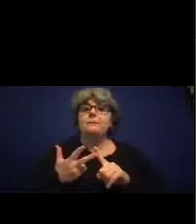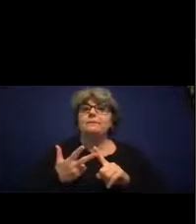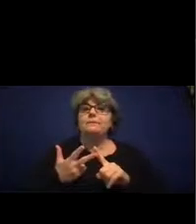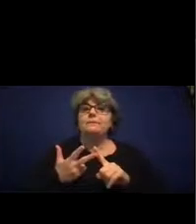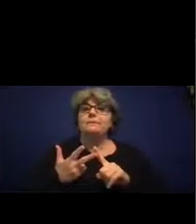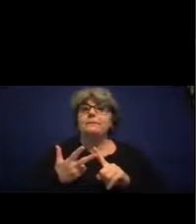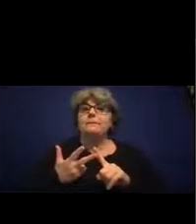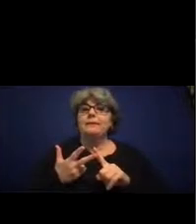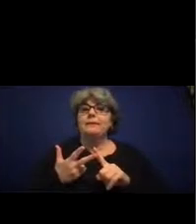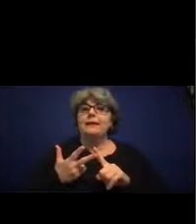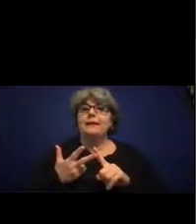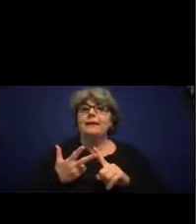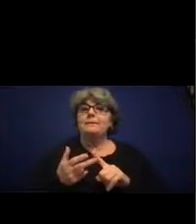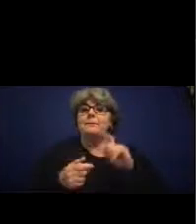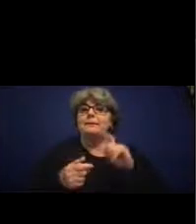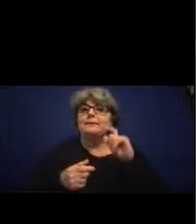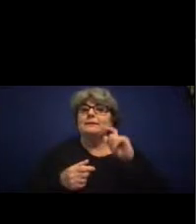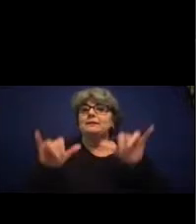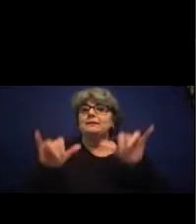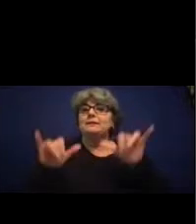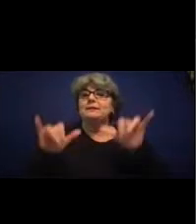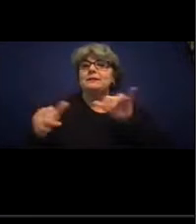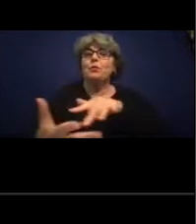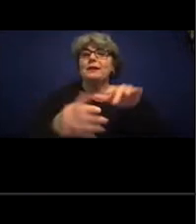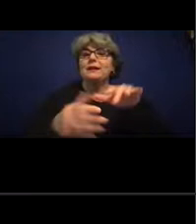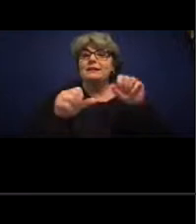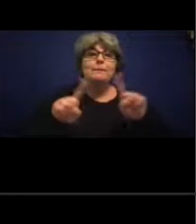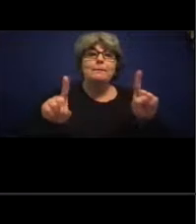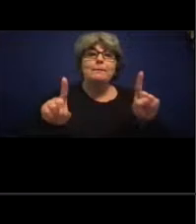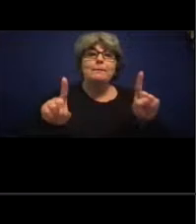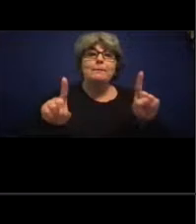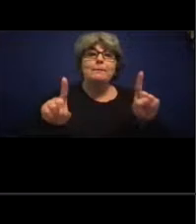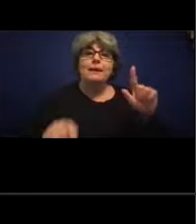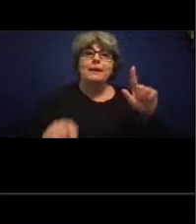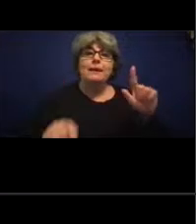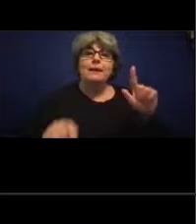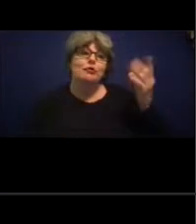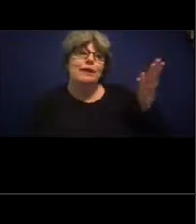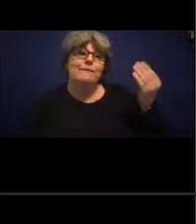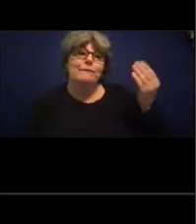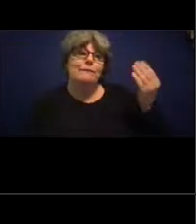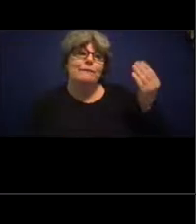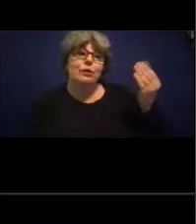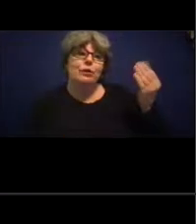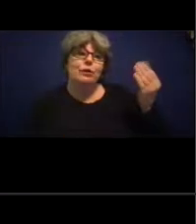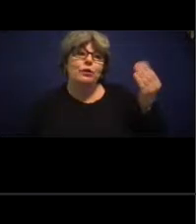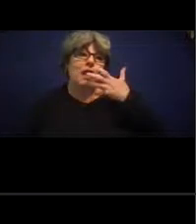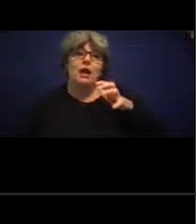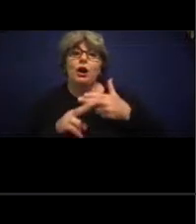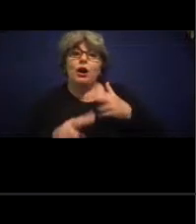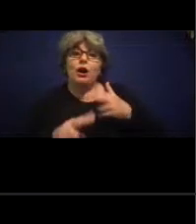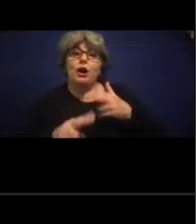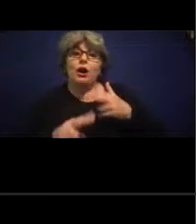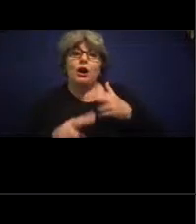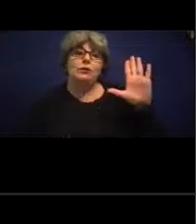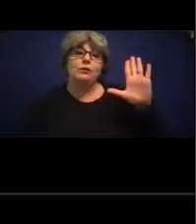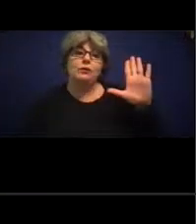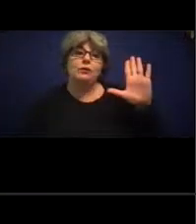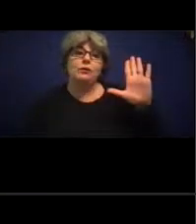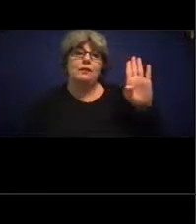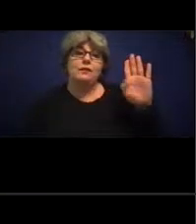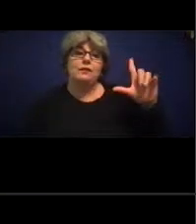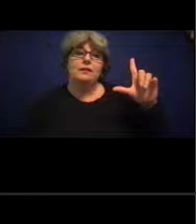neat ecosystem that we get to study. However, in 2014, we had a marine heat wave, which is sometimes called the blob, and it created these